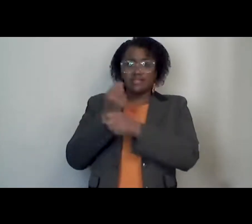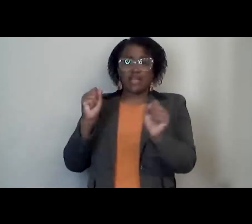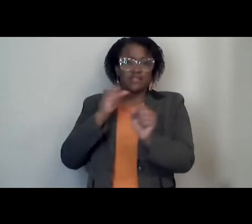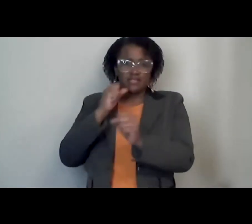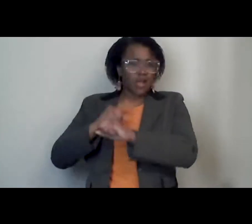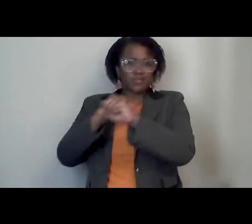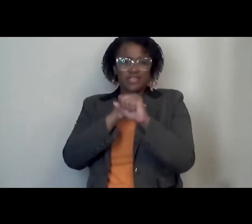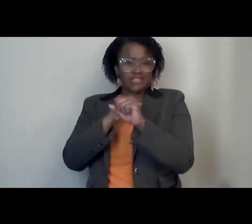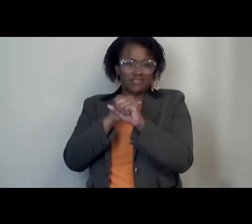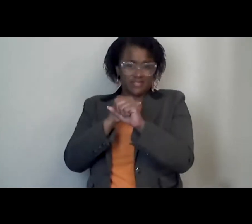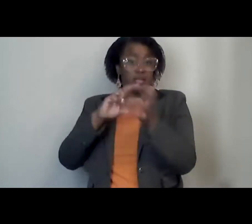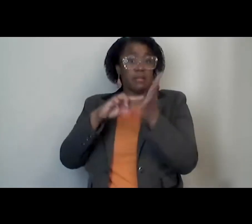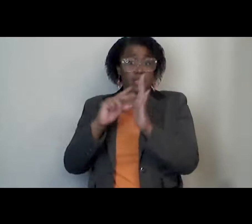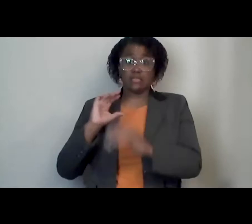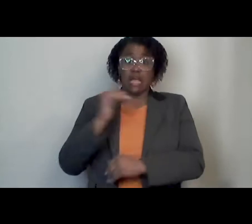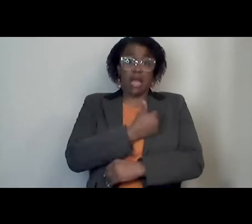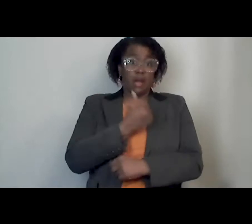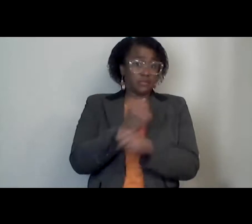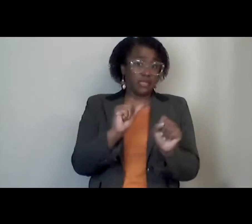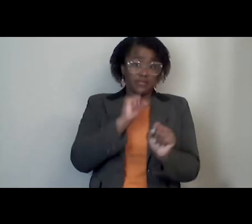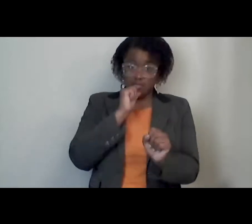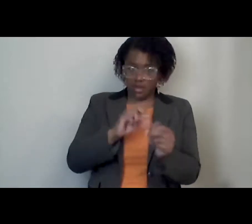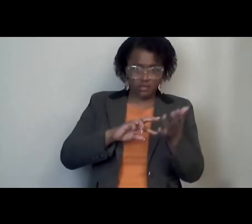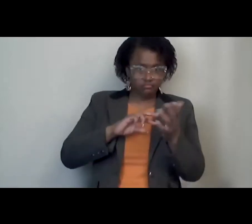that that is a cure, I think,